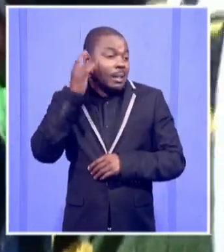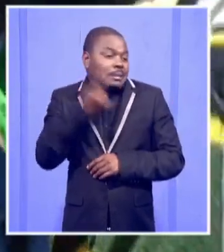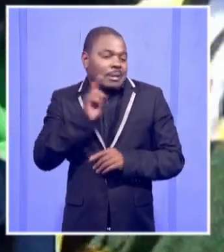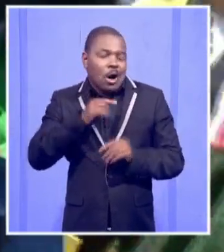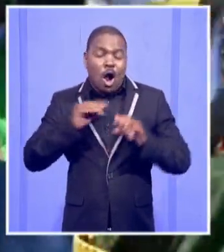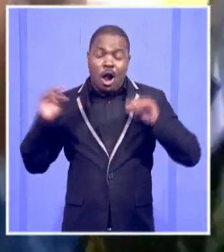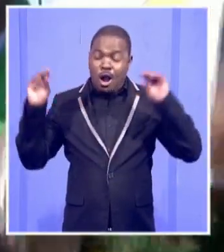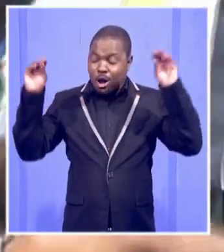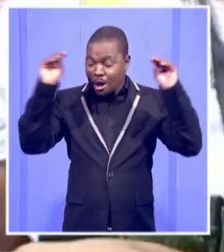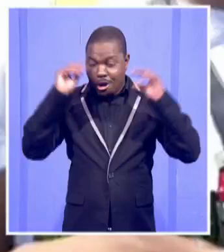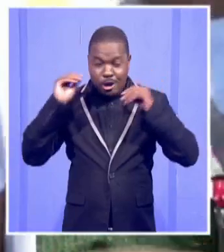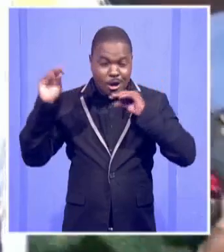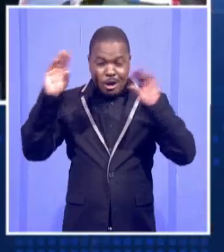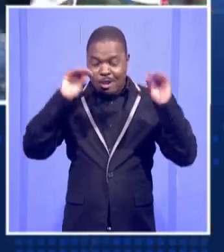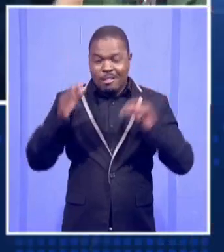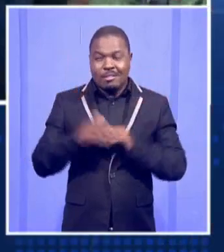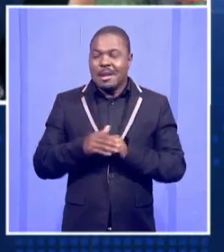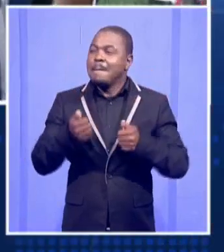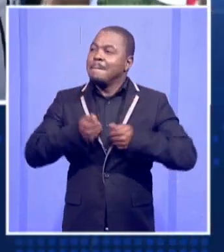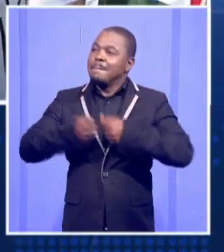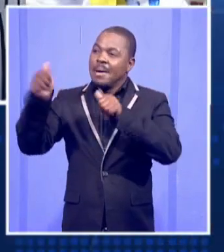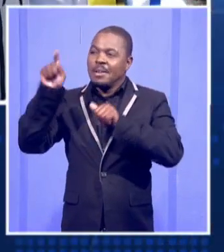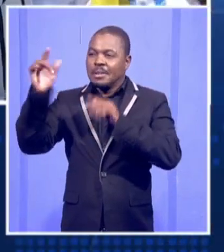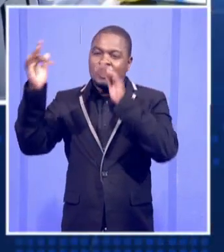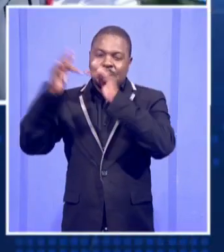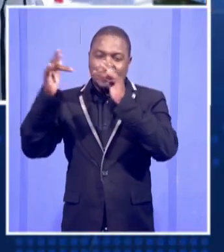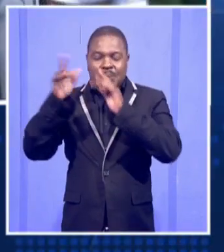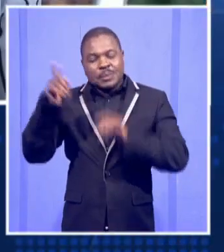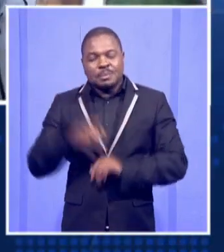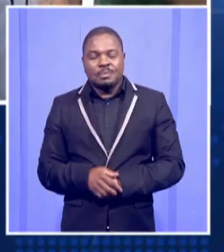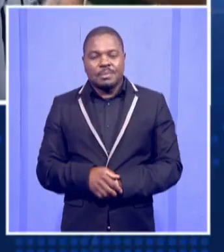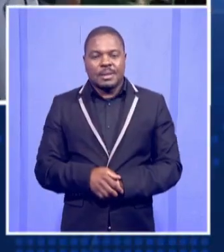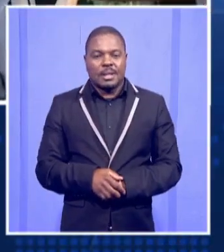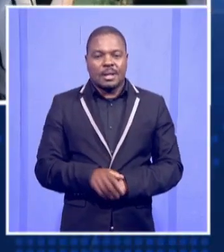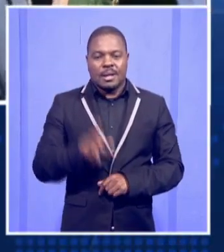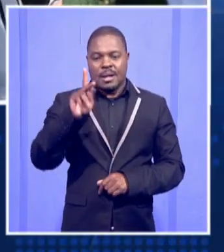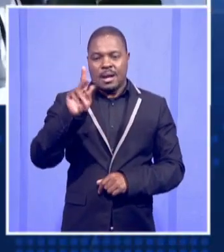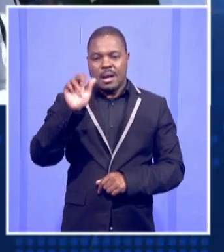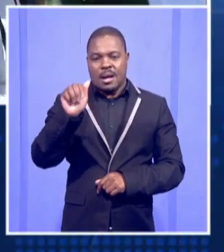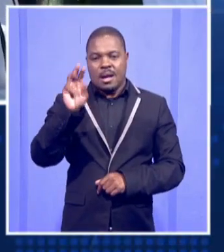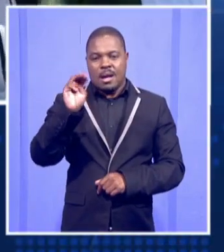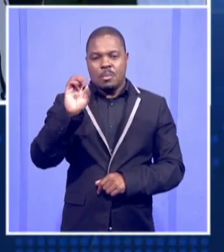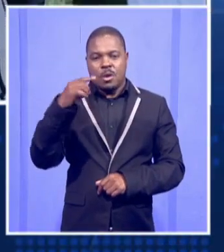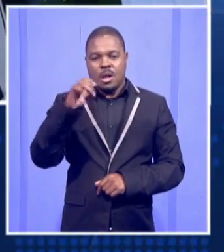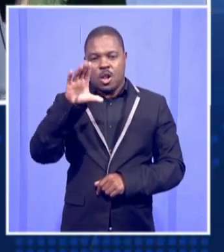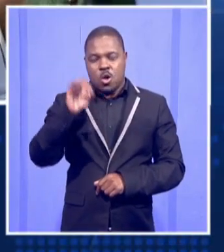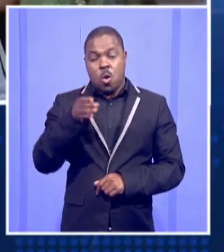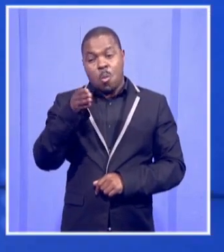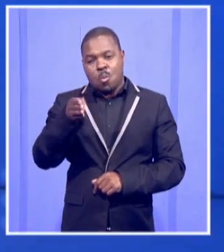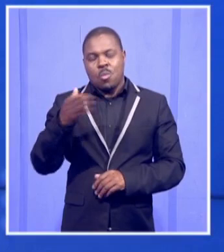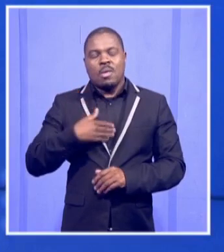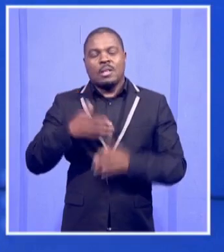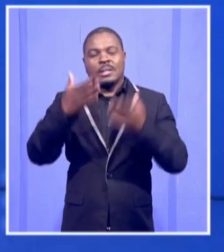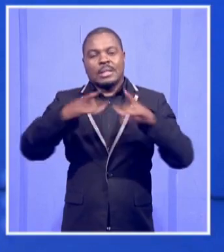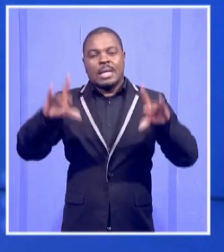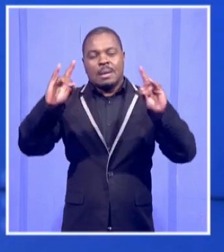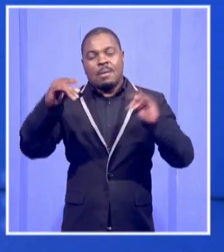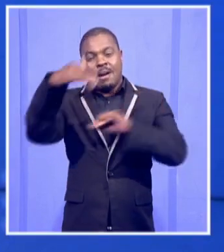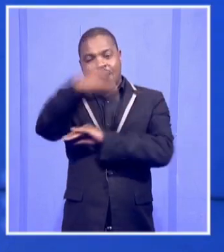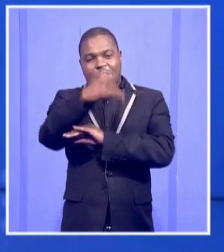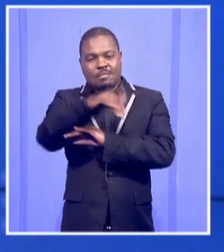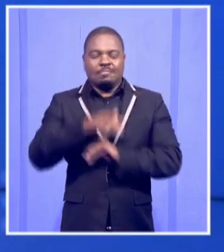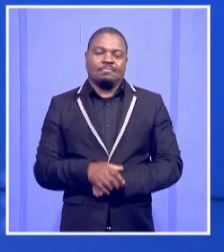moment. With that, is back to you in studio. Kamogelo Siyekwi watching that for us outside the stadium, and of course bringing us some of the